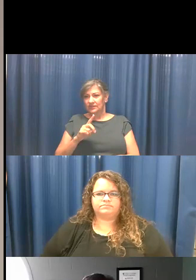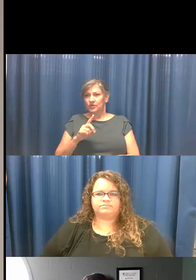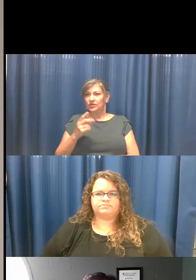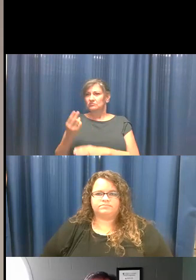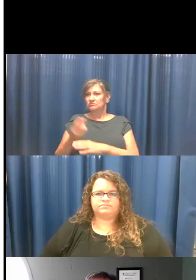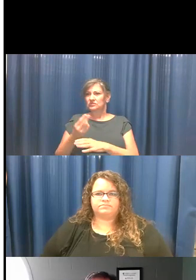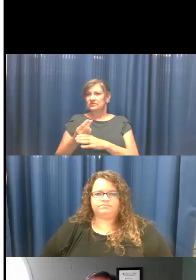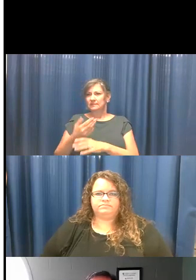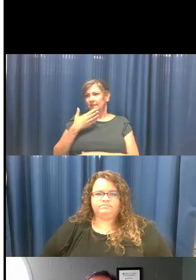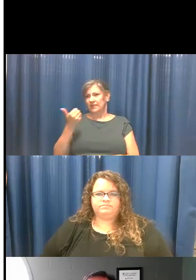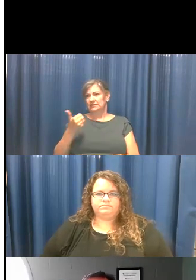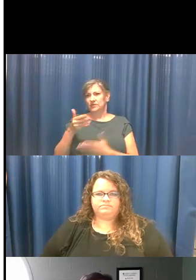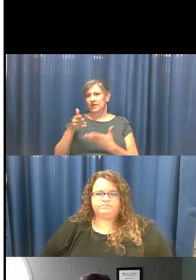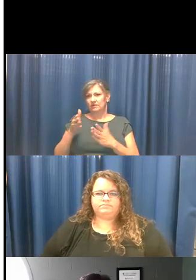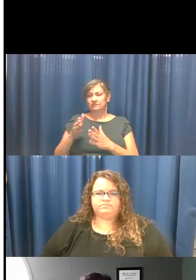use.